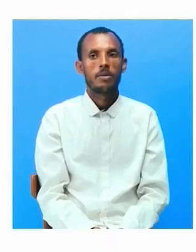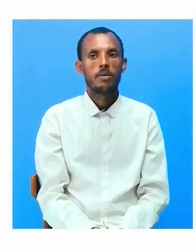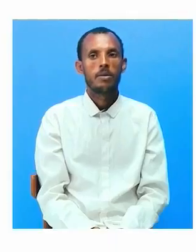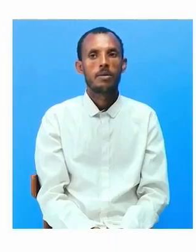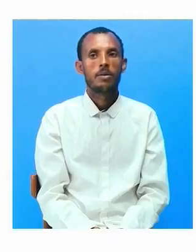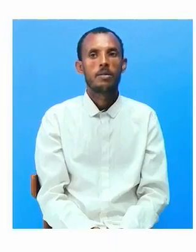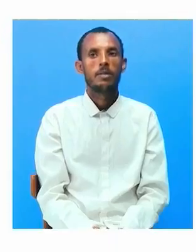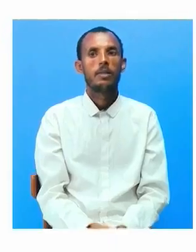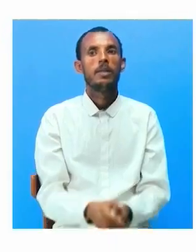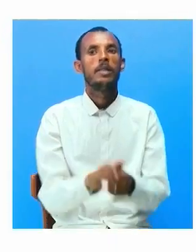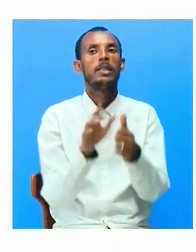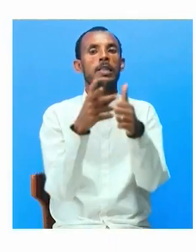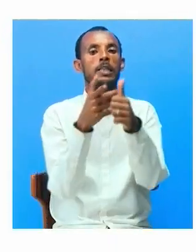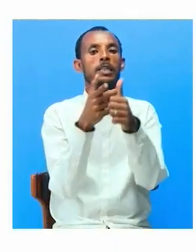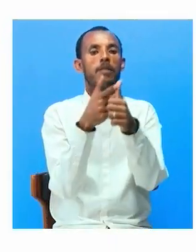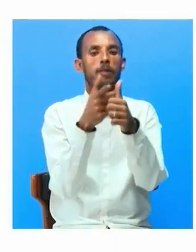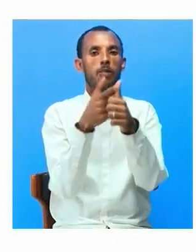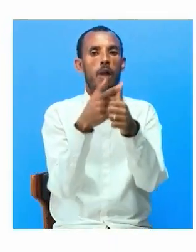Okay, the first one,